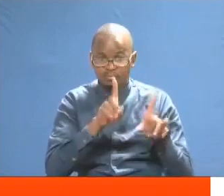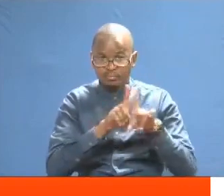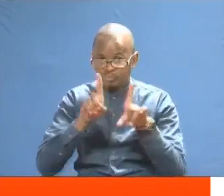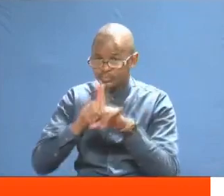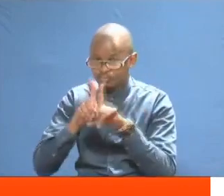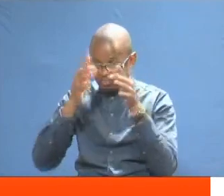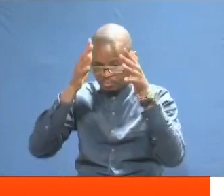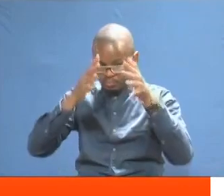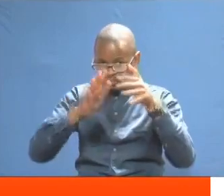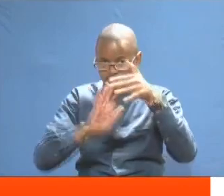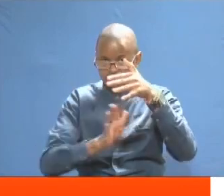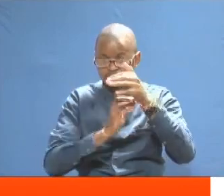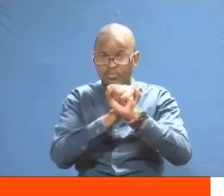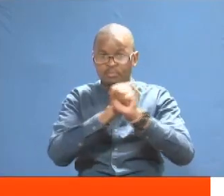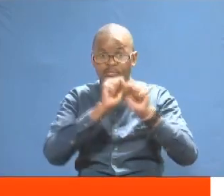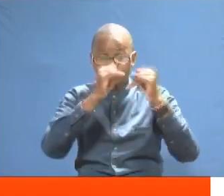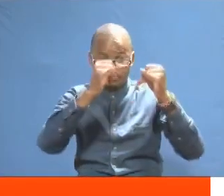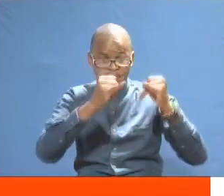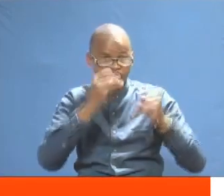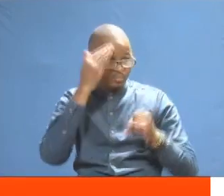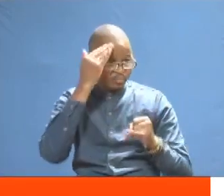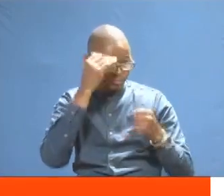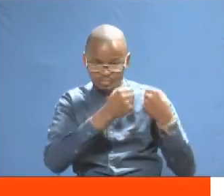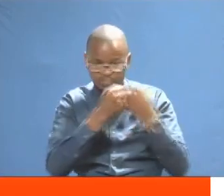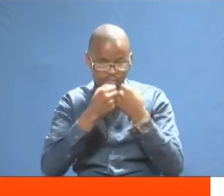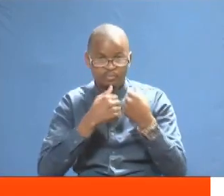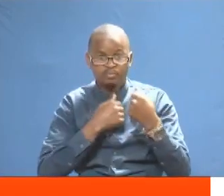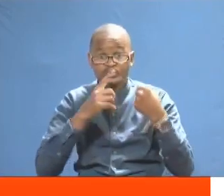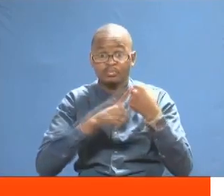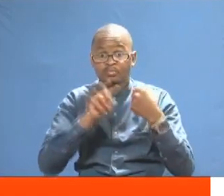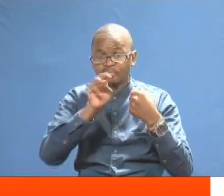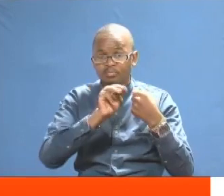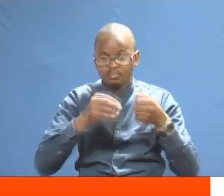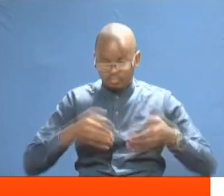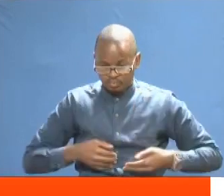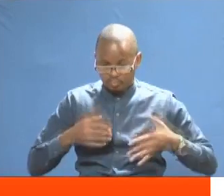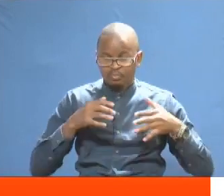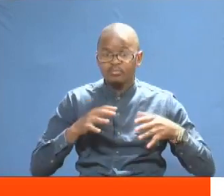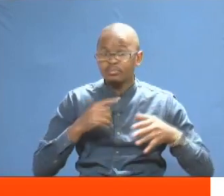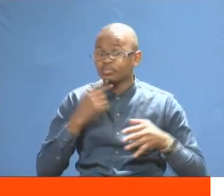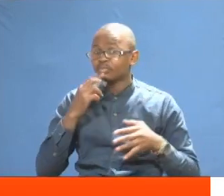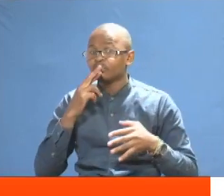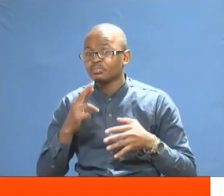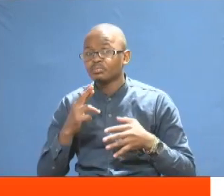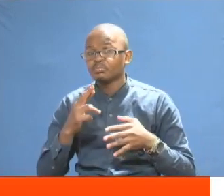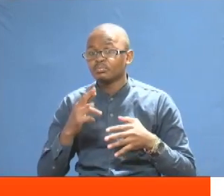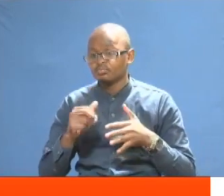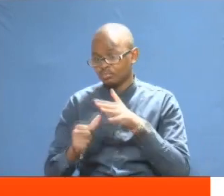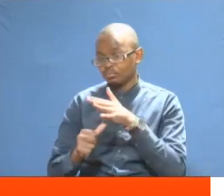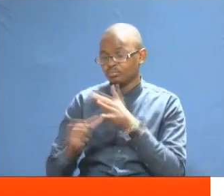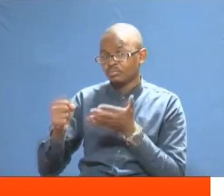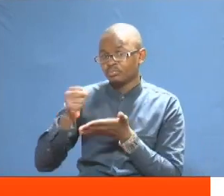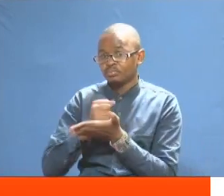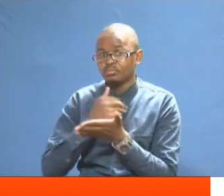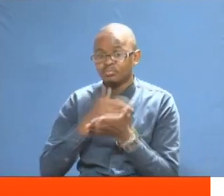human. And when the Deputy President invites, and we know the challenge, we have 6 million plus young people who are either underemployed or do